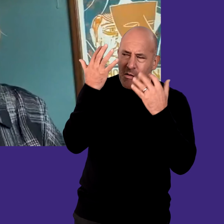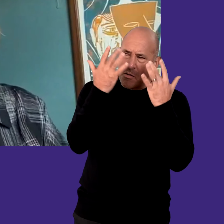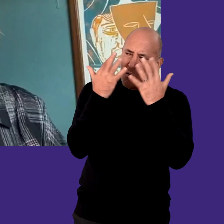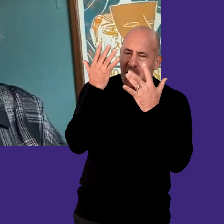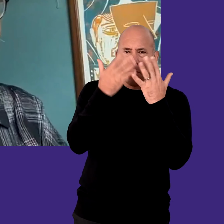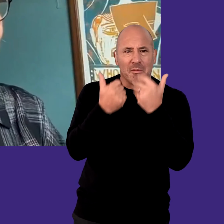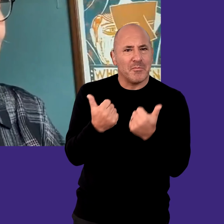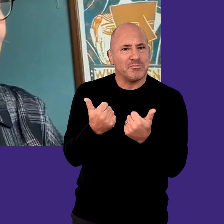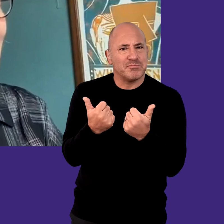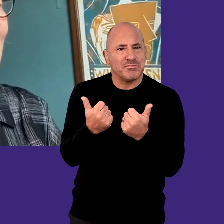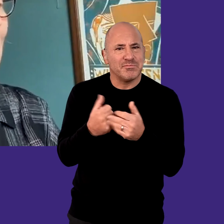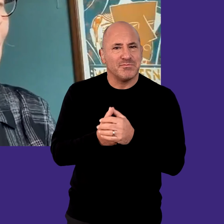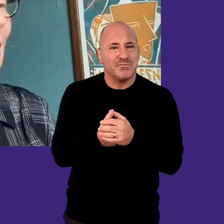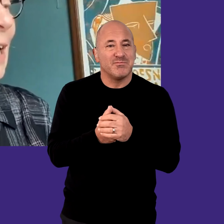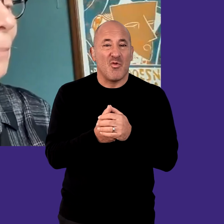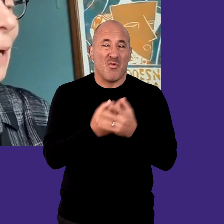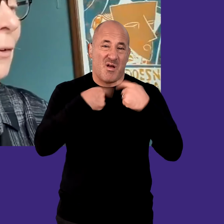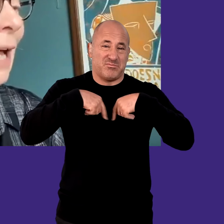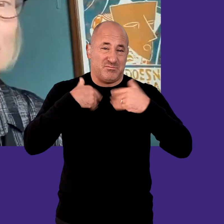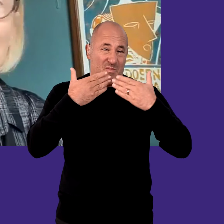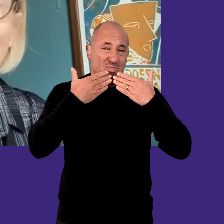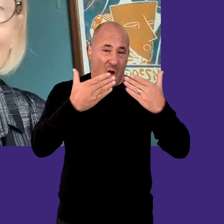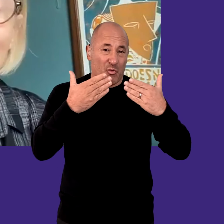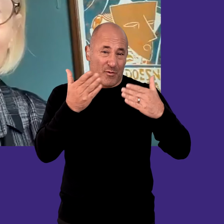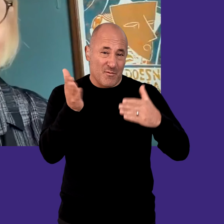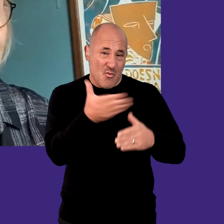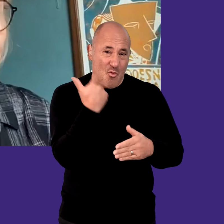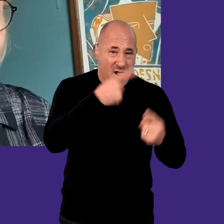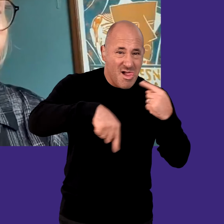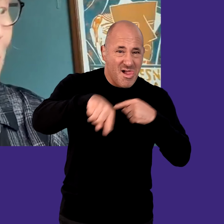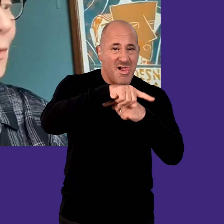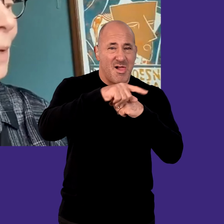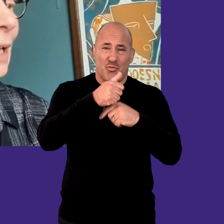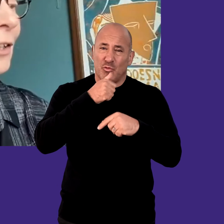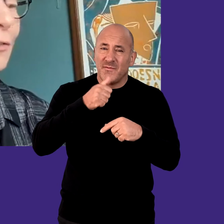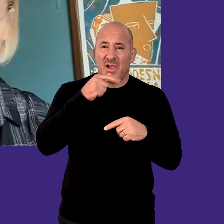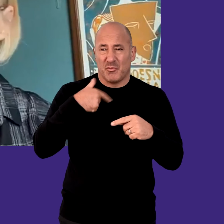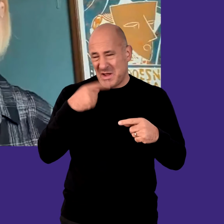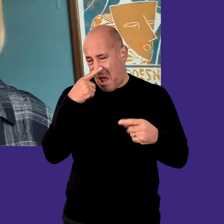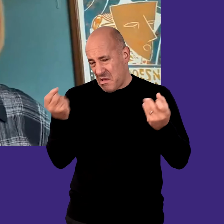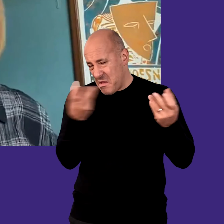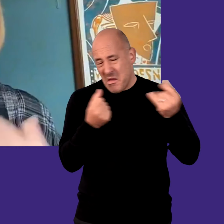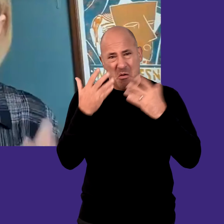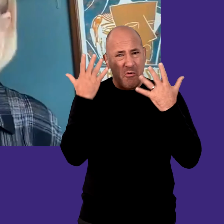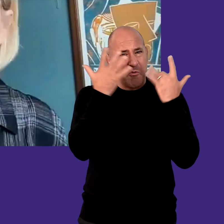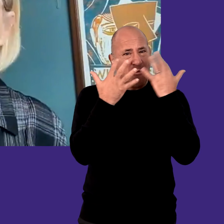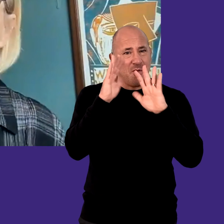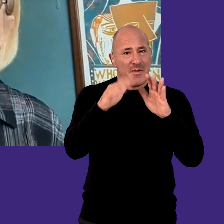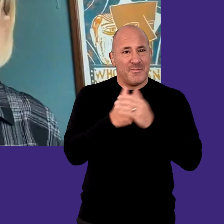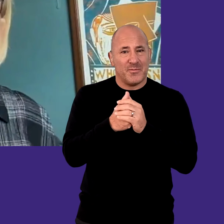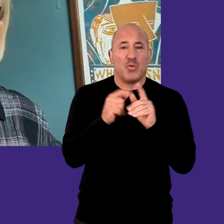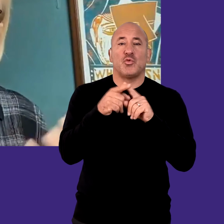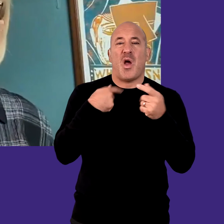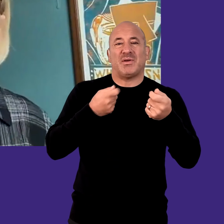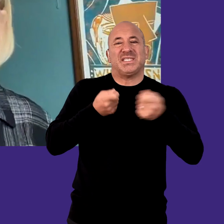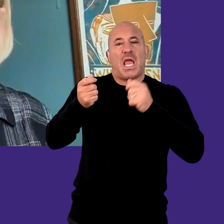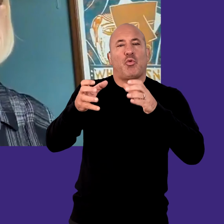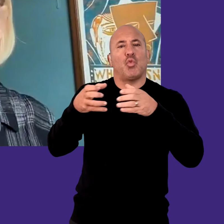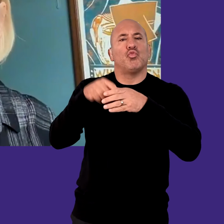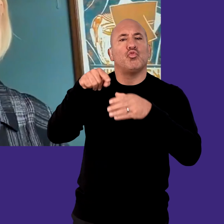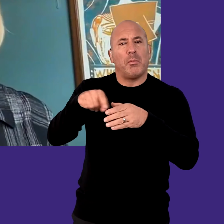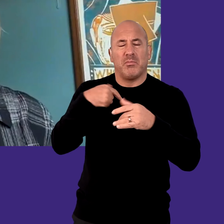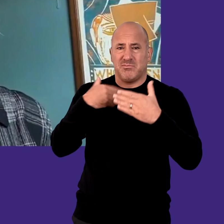useful things that we can keep thinking about, and a big thank you to our steering group as well, who've all the input they've had,